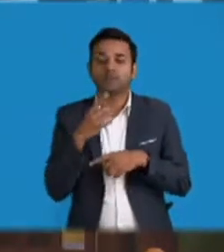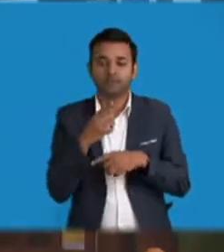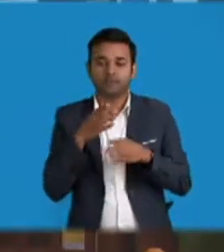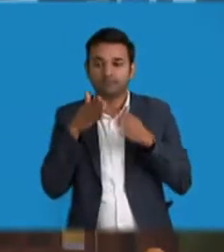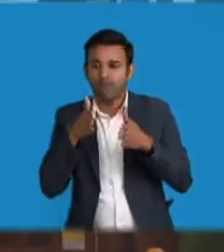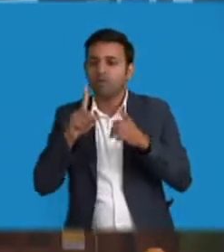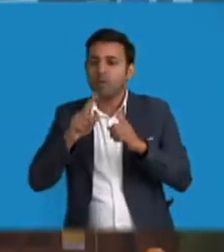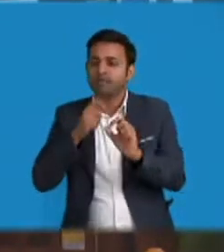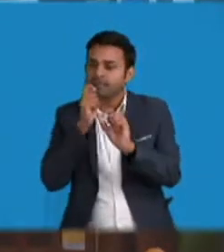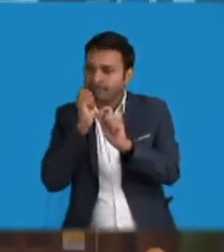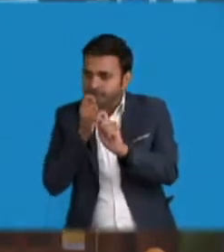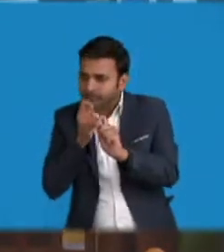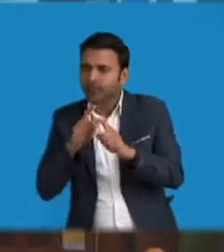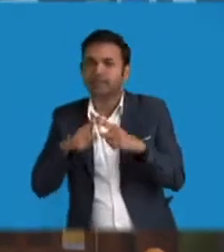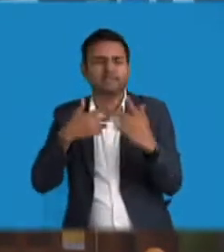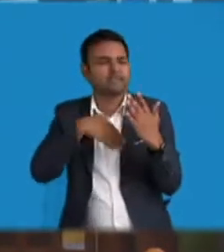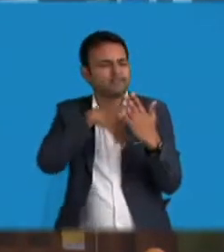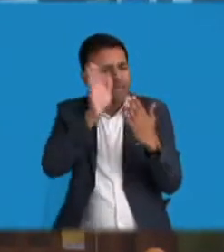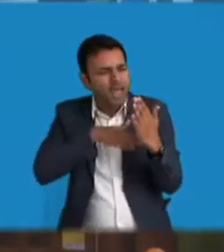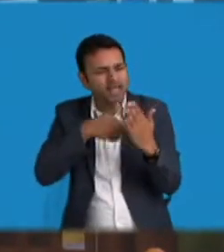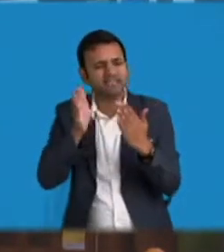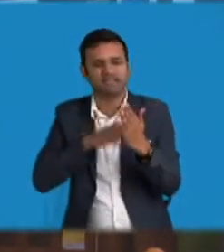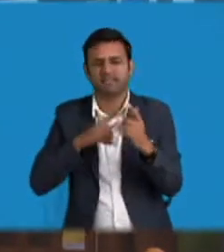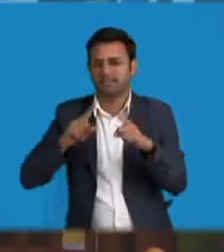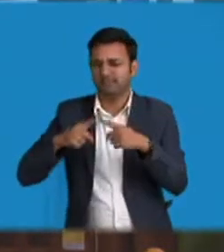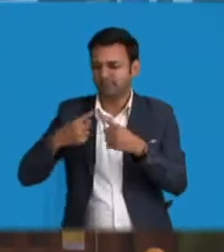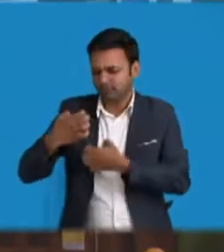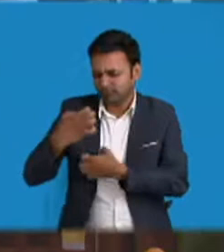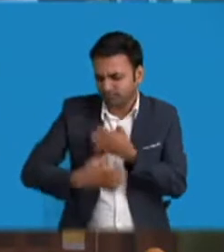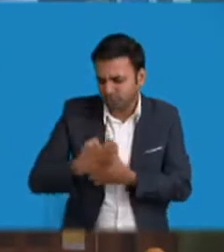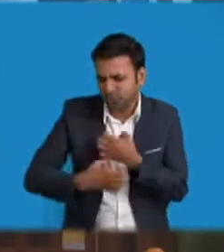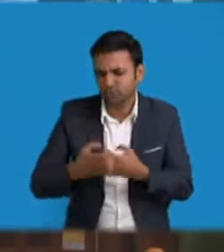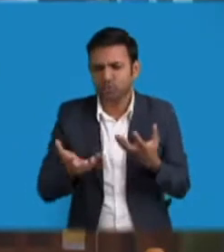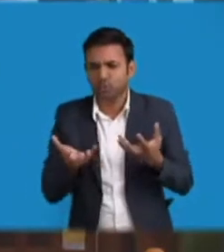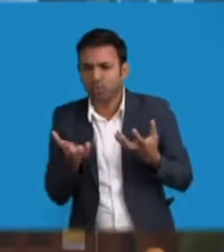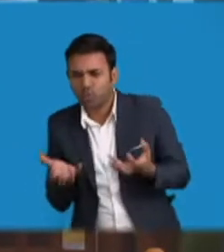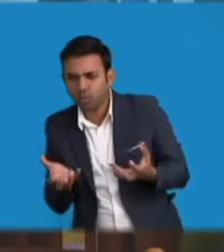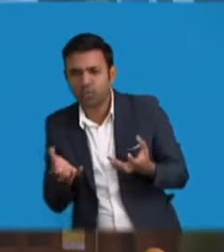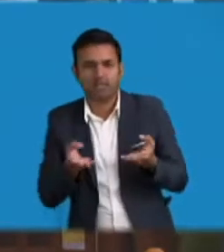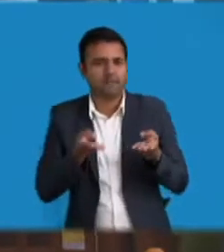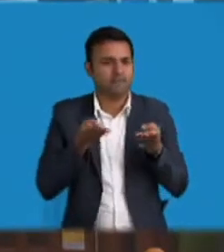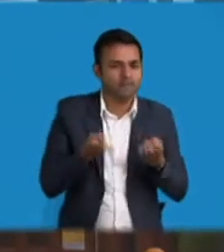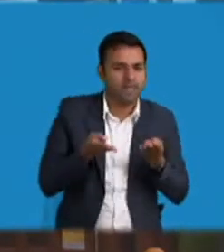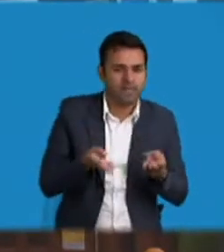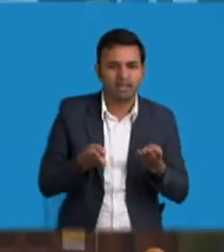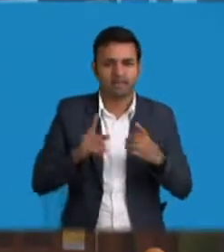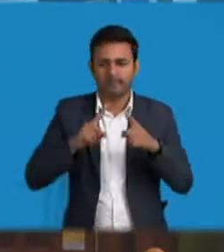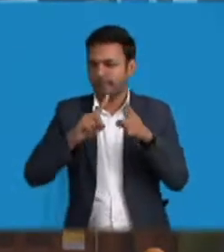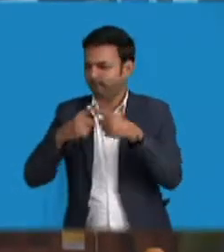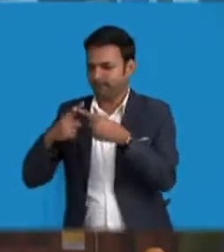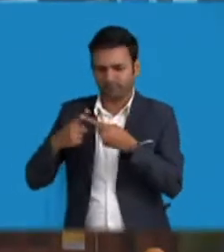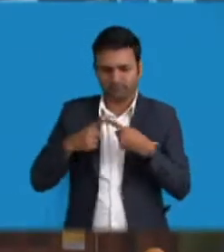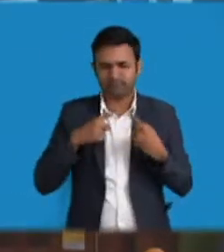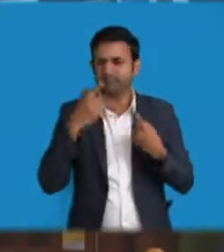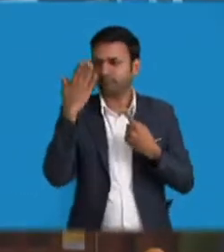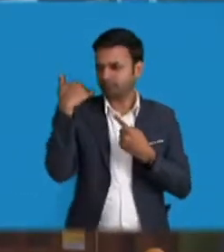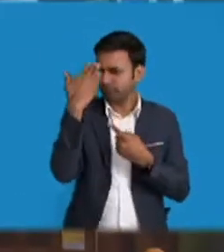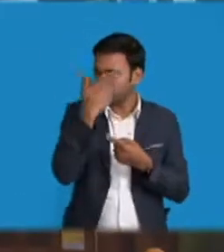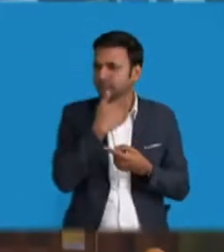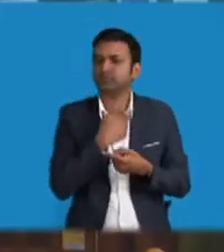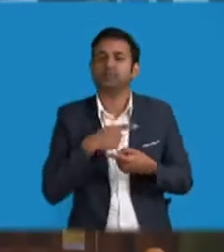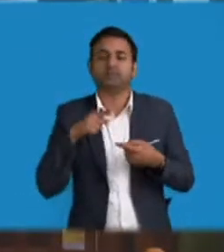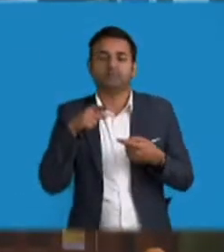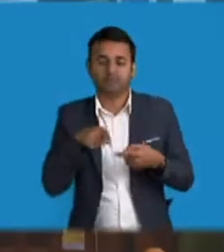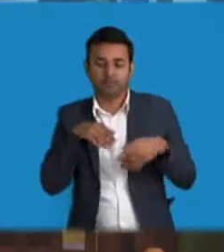laying, bricklaying, engineering, cookery, bakery, patisserie, beauty therapy, agriculture, and garment production.